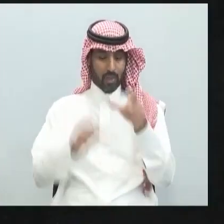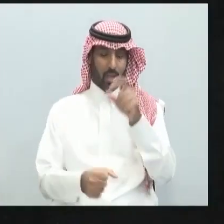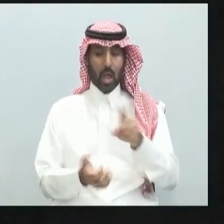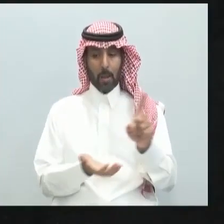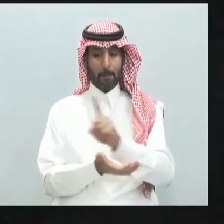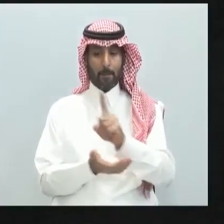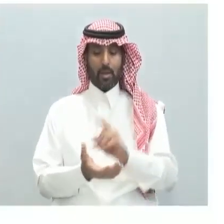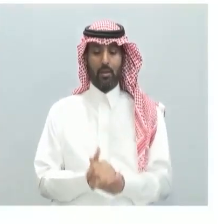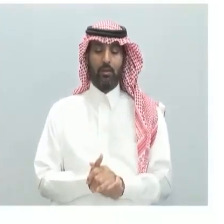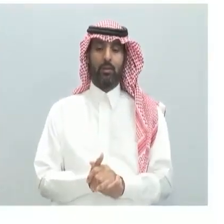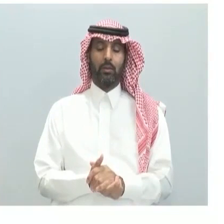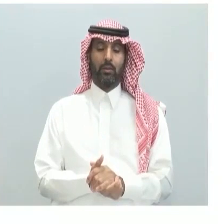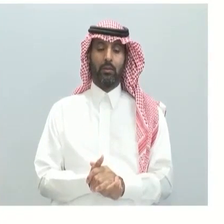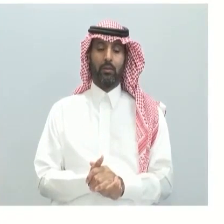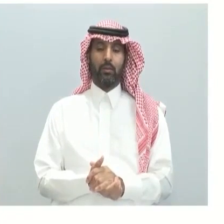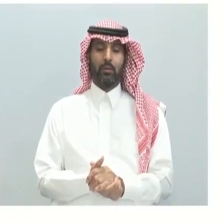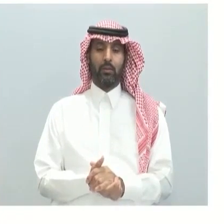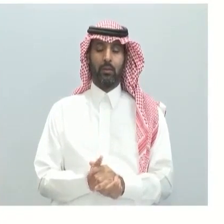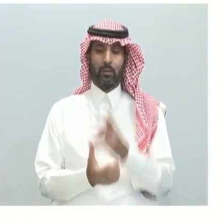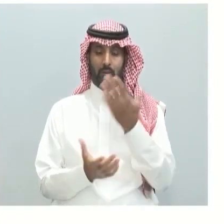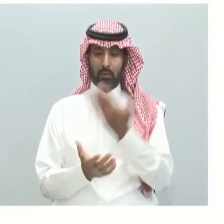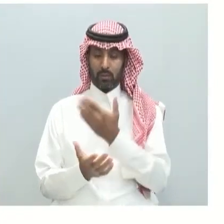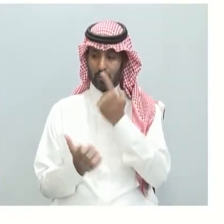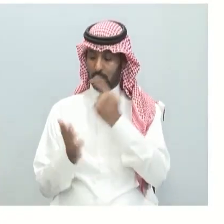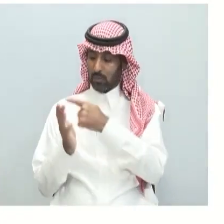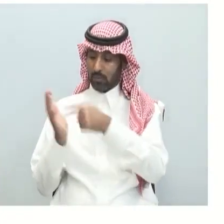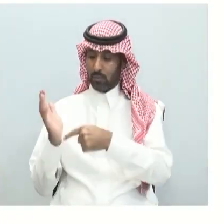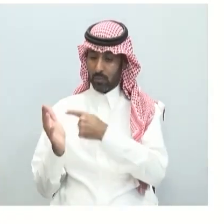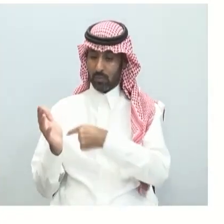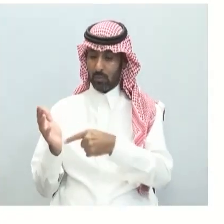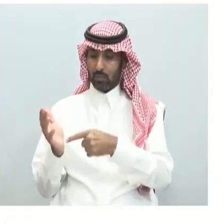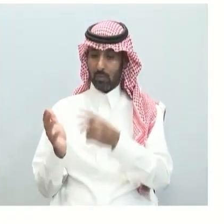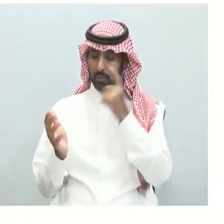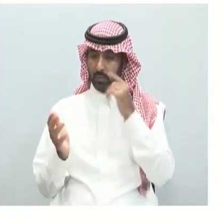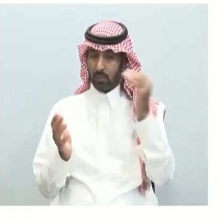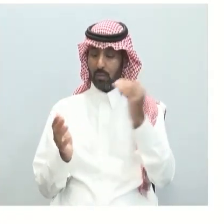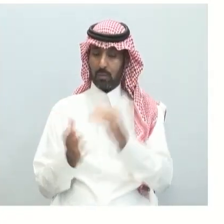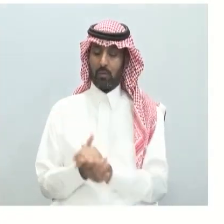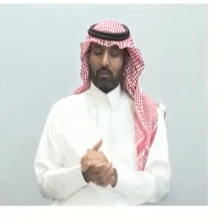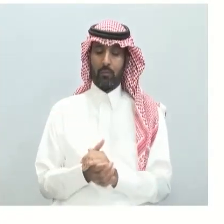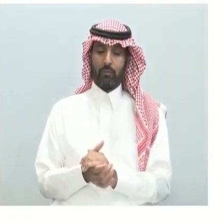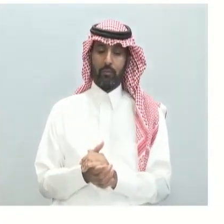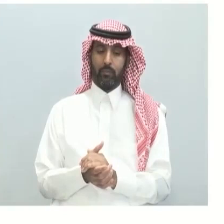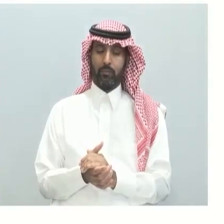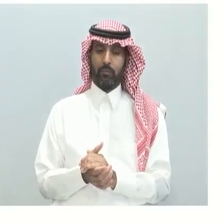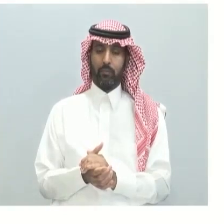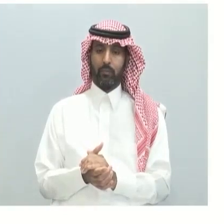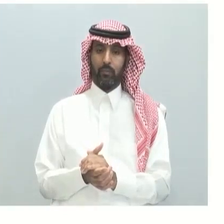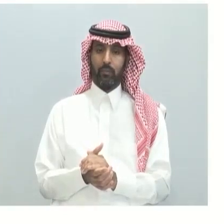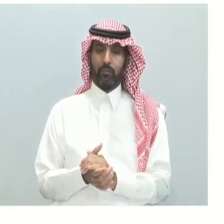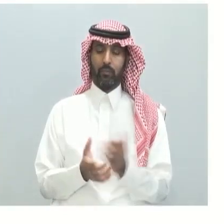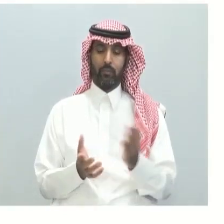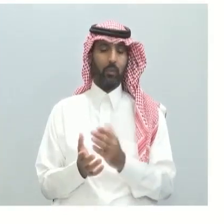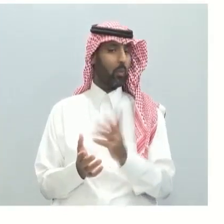here. So read the essay and find out the following. Read the essay and find out the